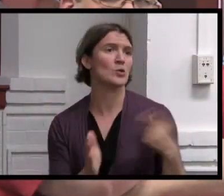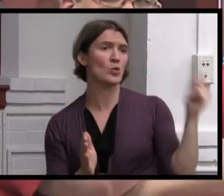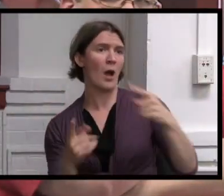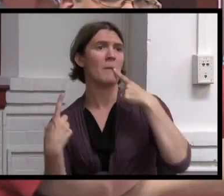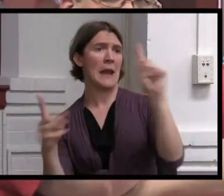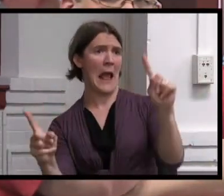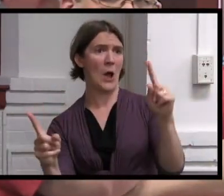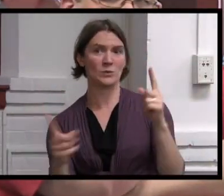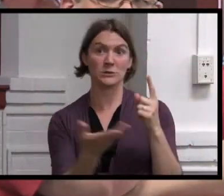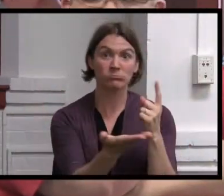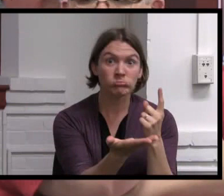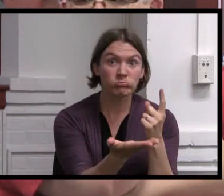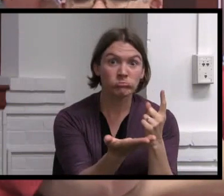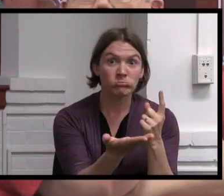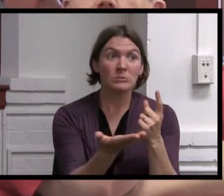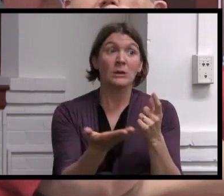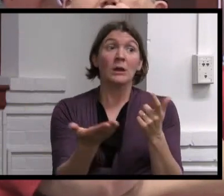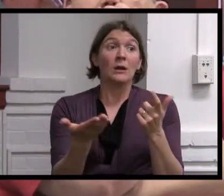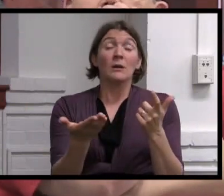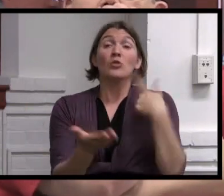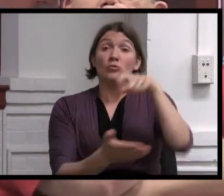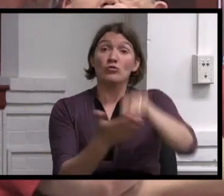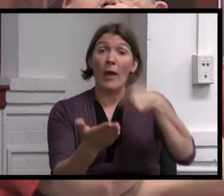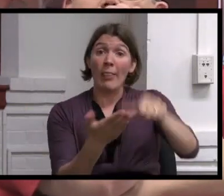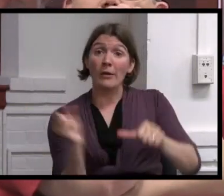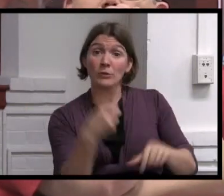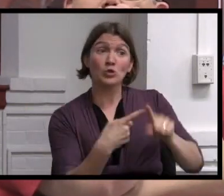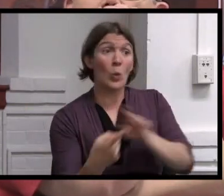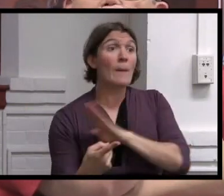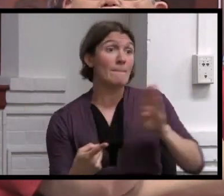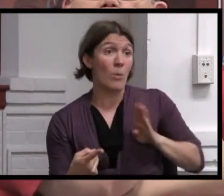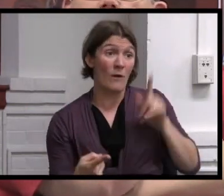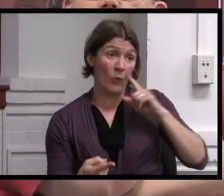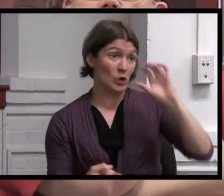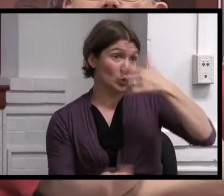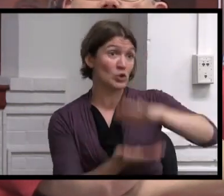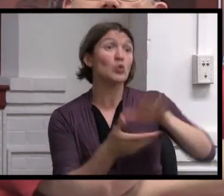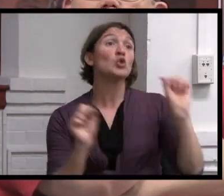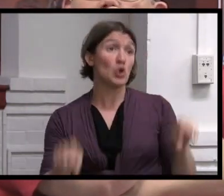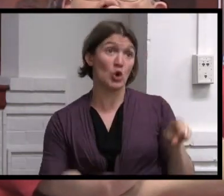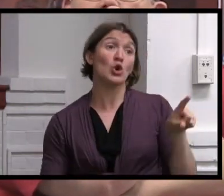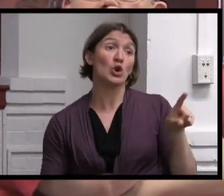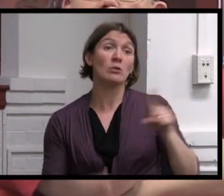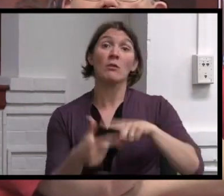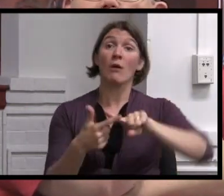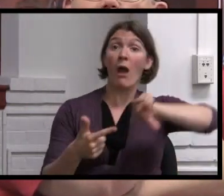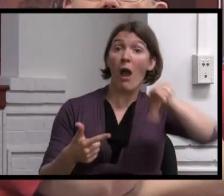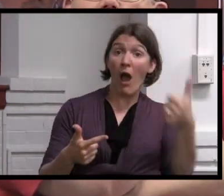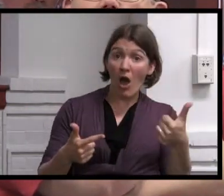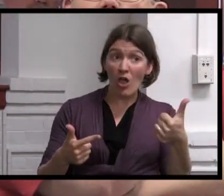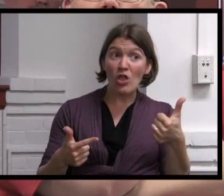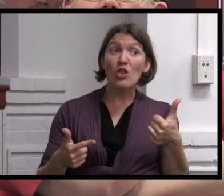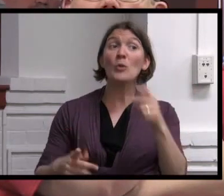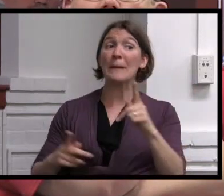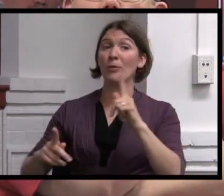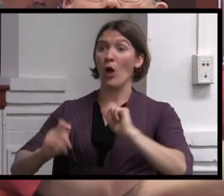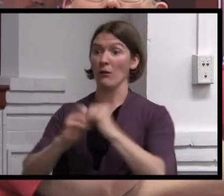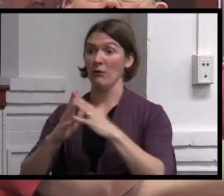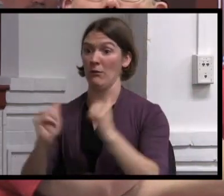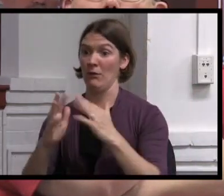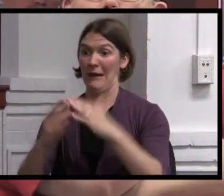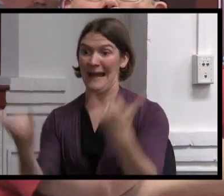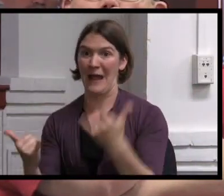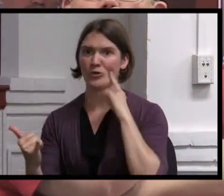You could certainly write the board of directors at NECA. The other groups are being set up, unfortunately, now.